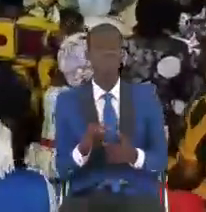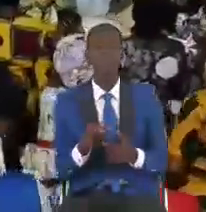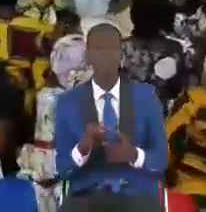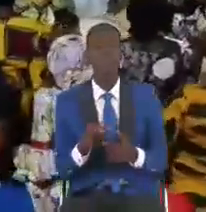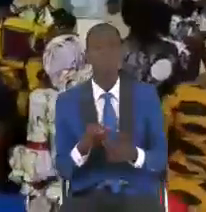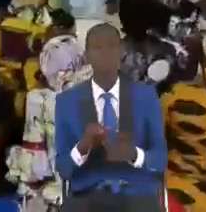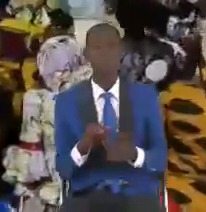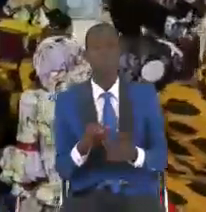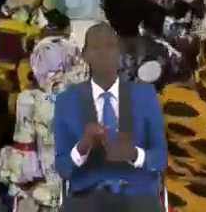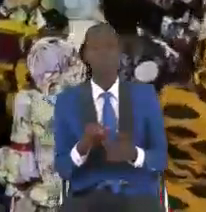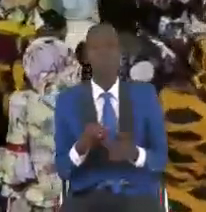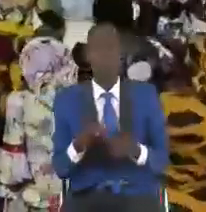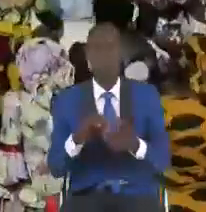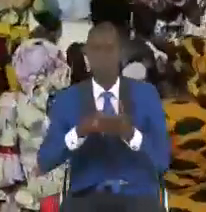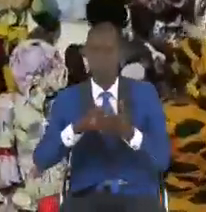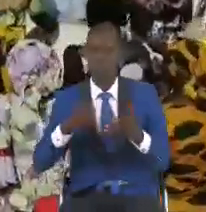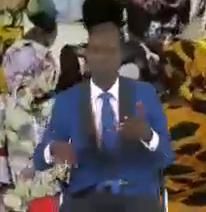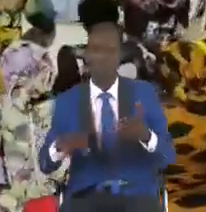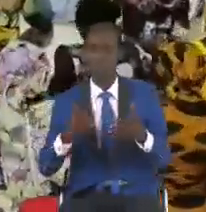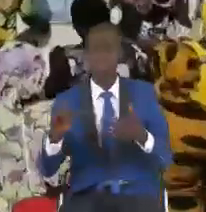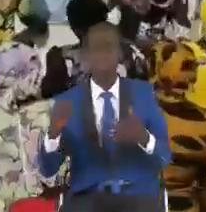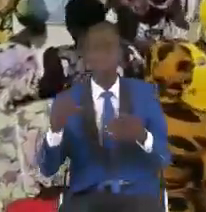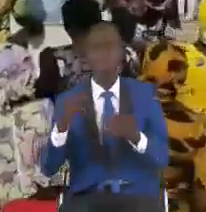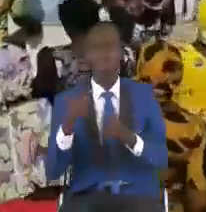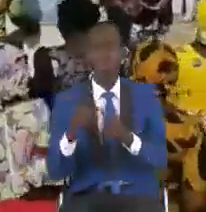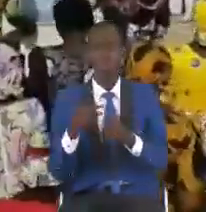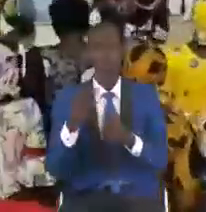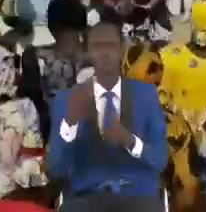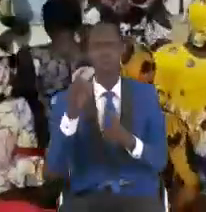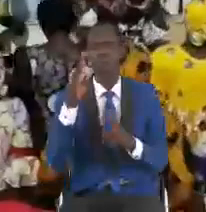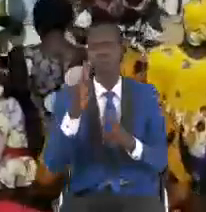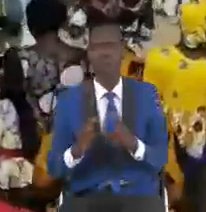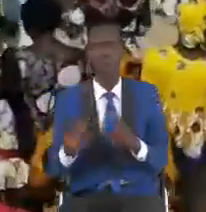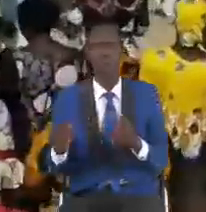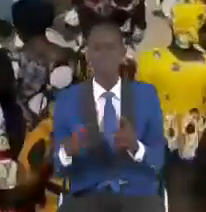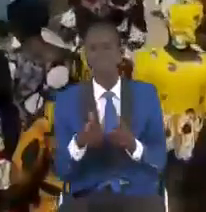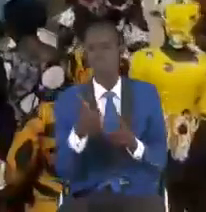diluting the word of God anymore.